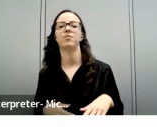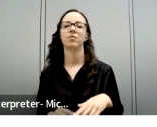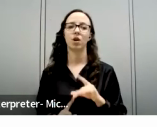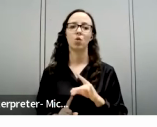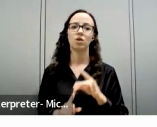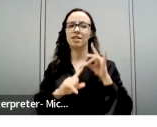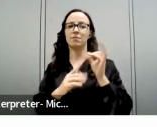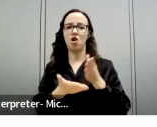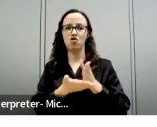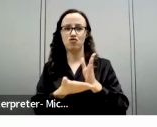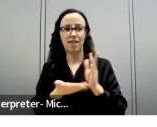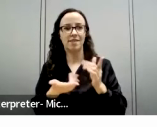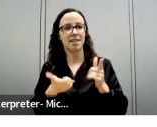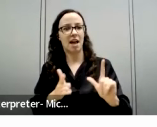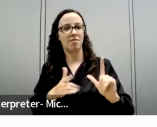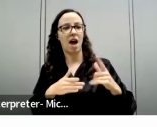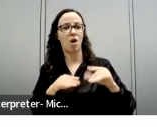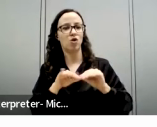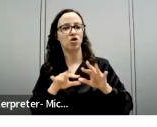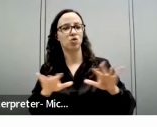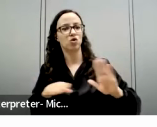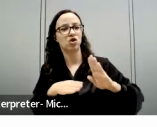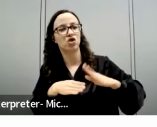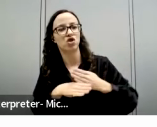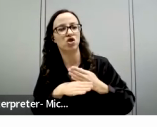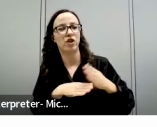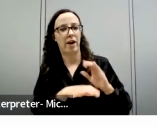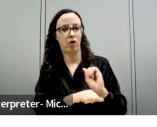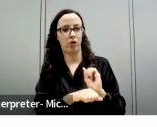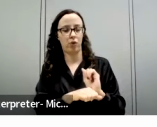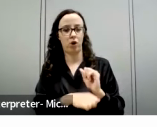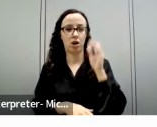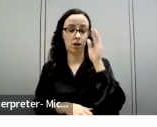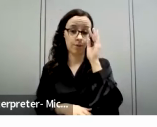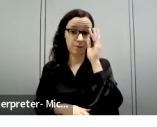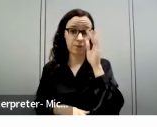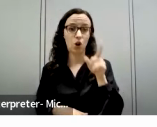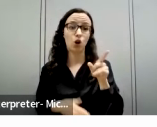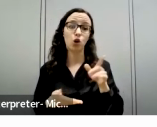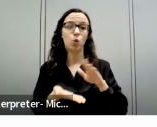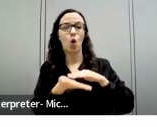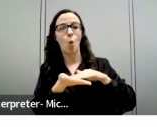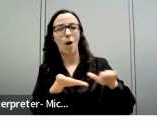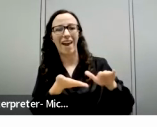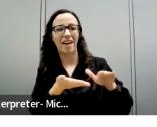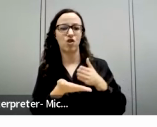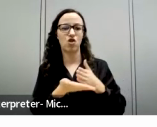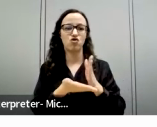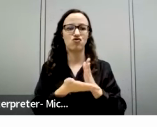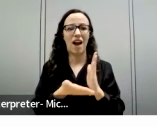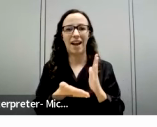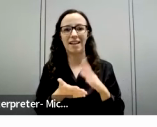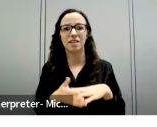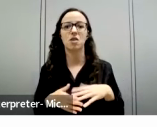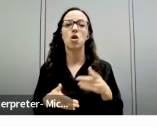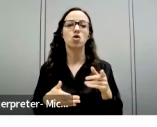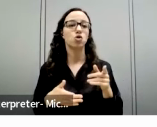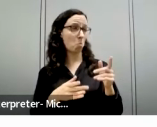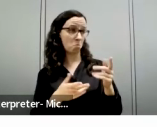that allow you to share the work. So you waive rights, for example, letting people use it